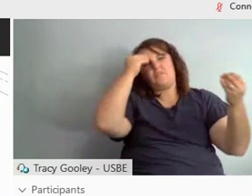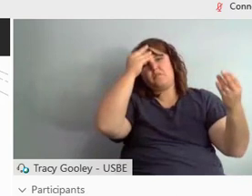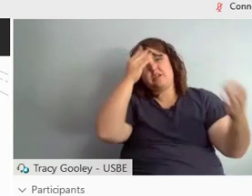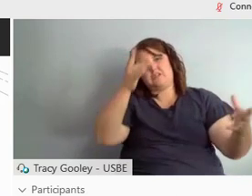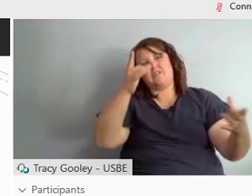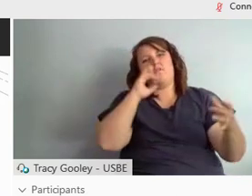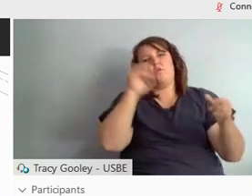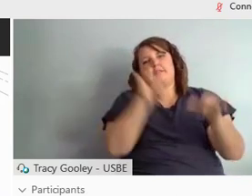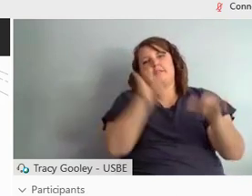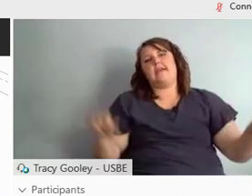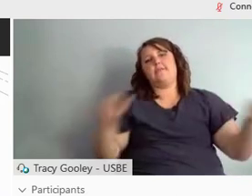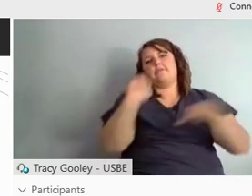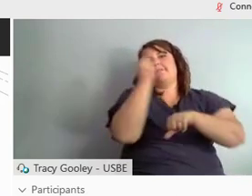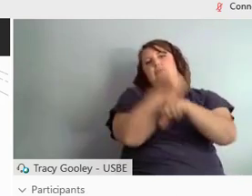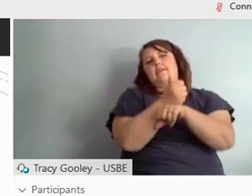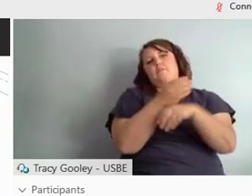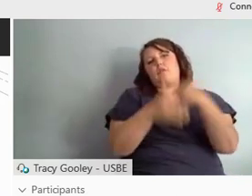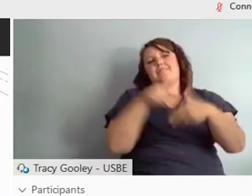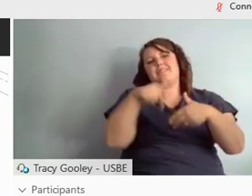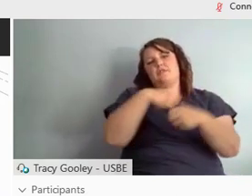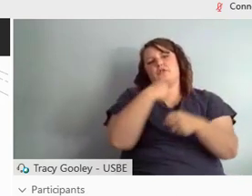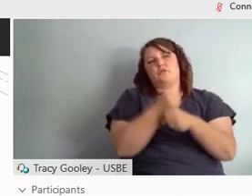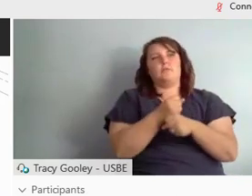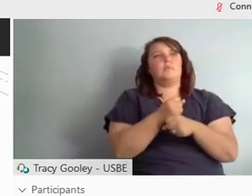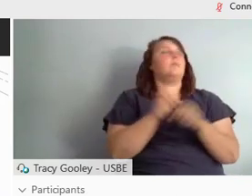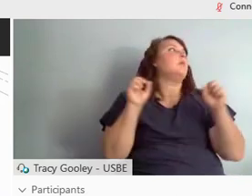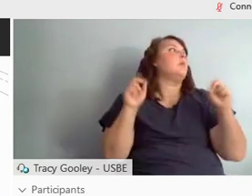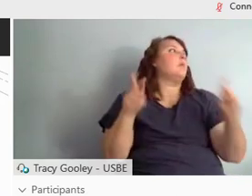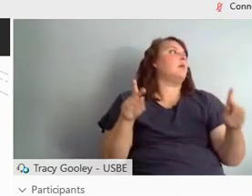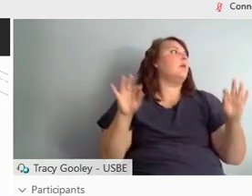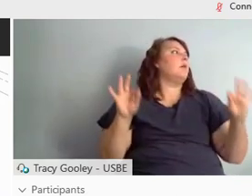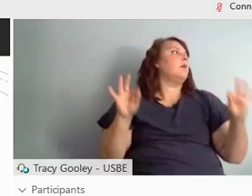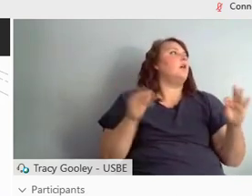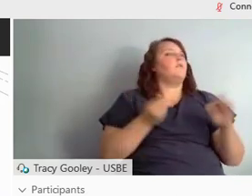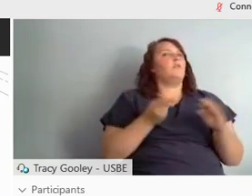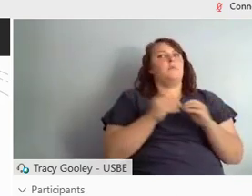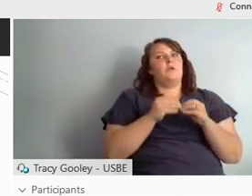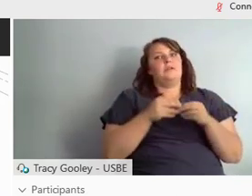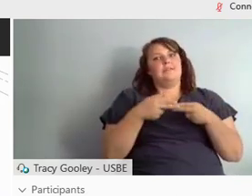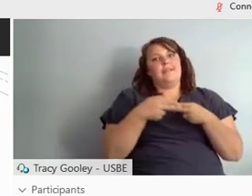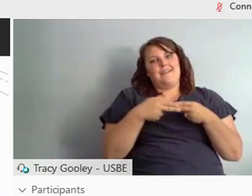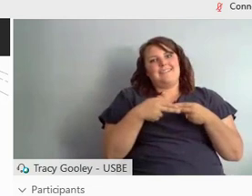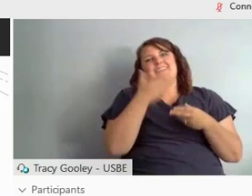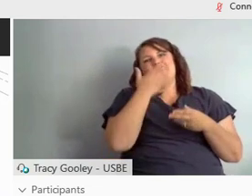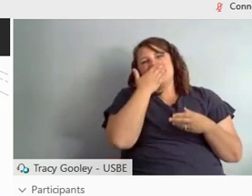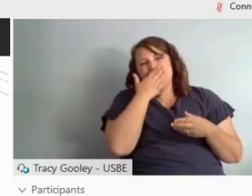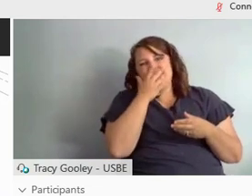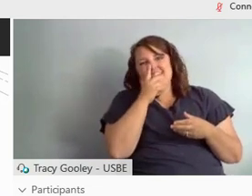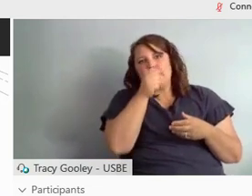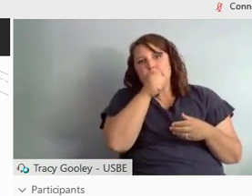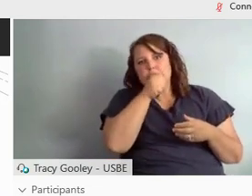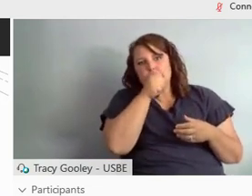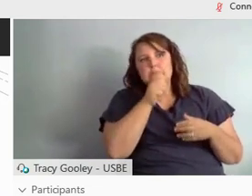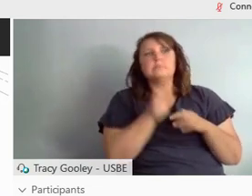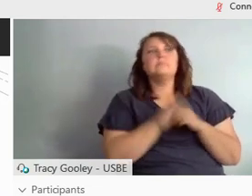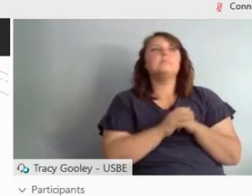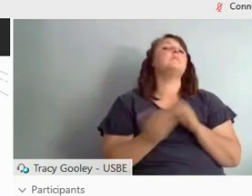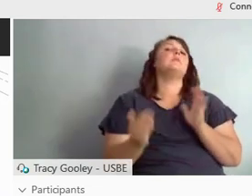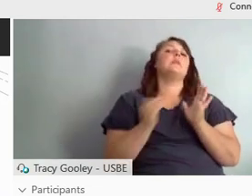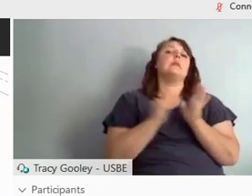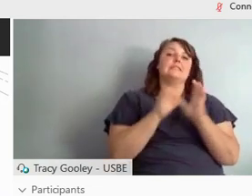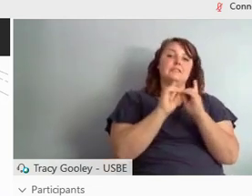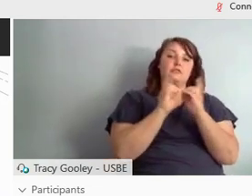setting process this year. Okay? All right, just a few more slides. Thanks for hanging in there with me.